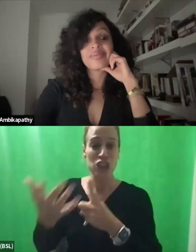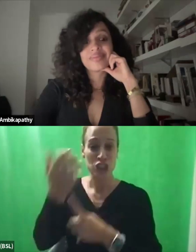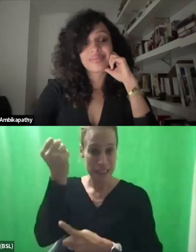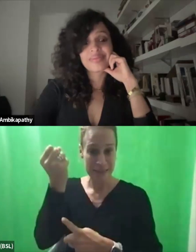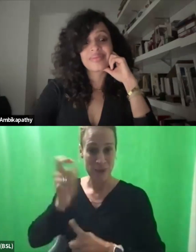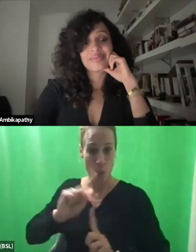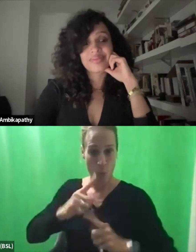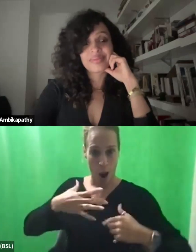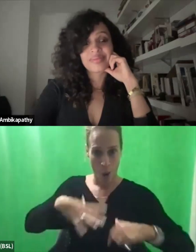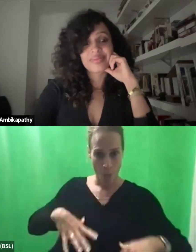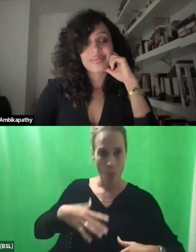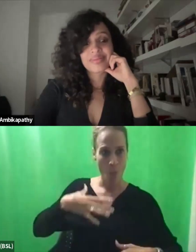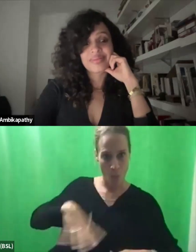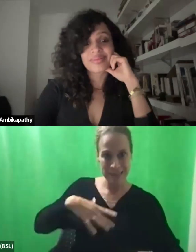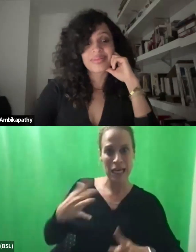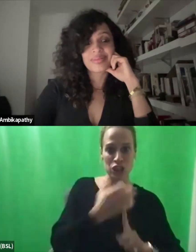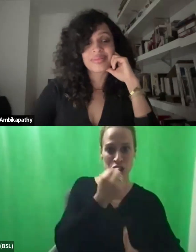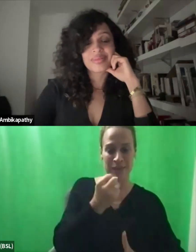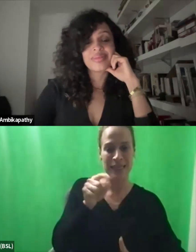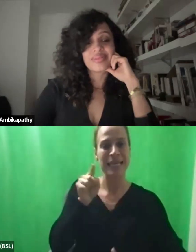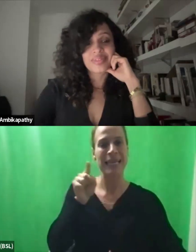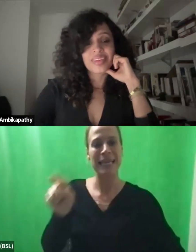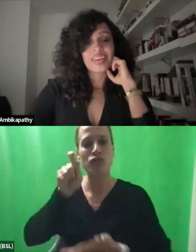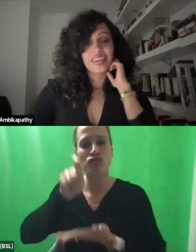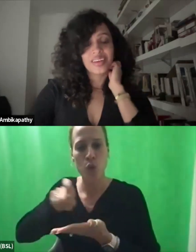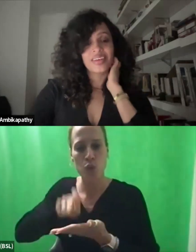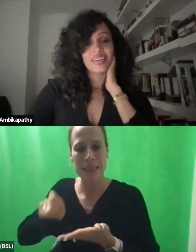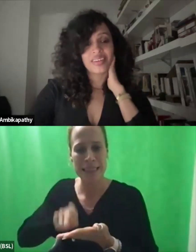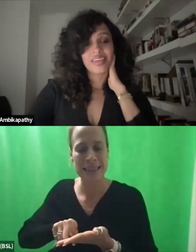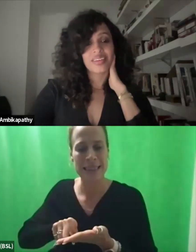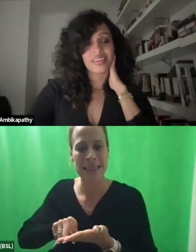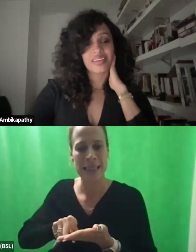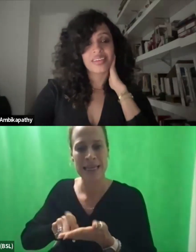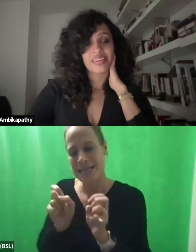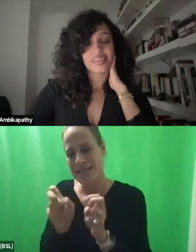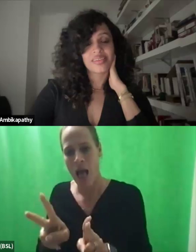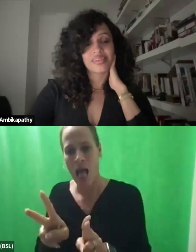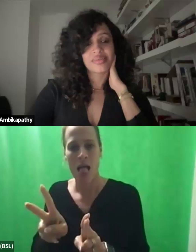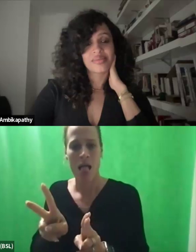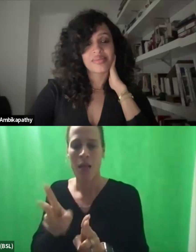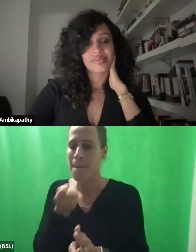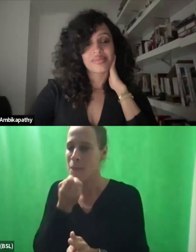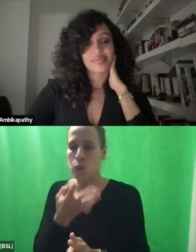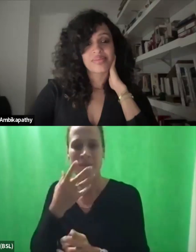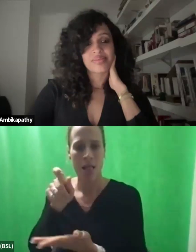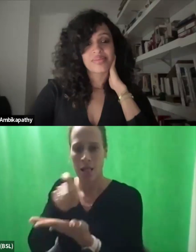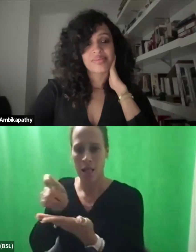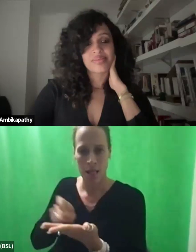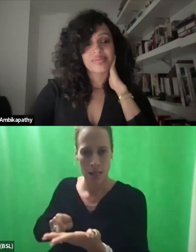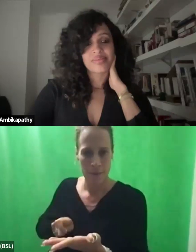He wrote it on a floor of ivory. A beautiful text.